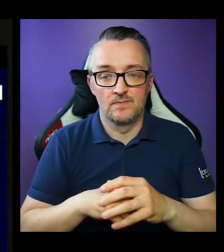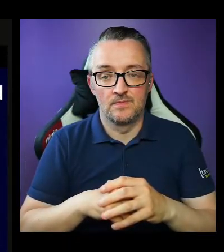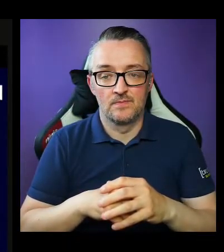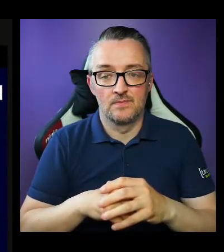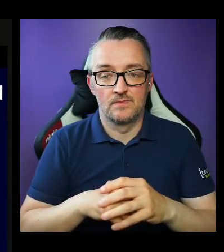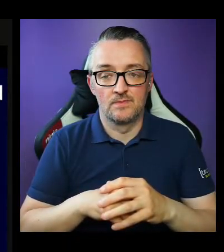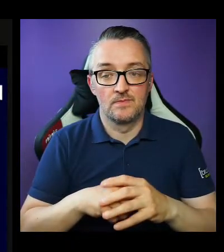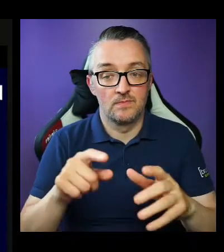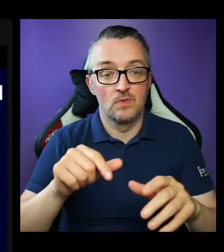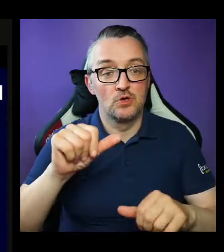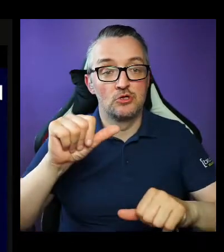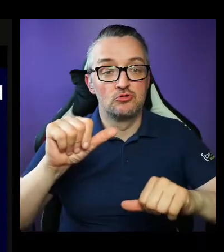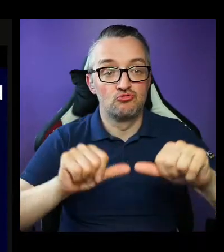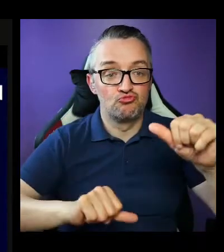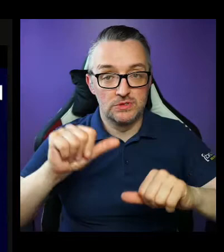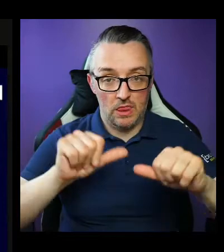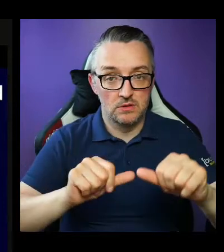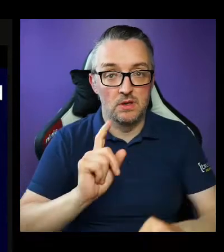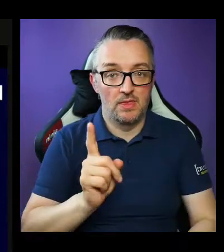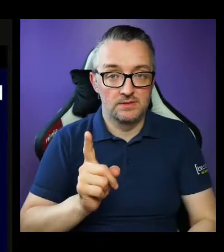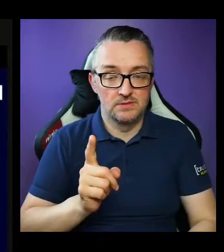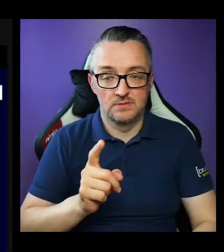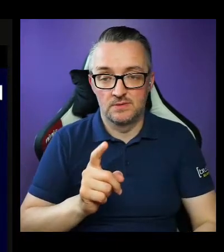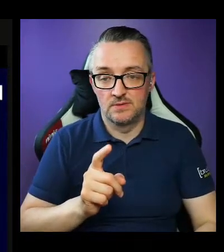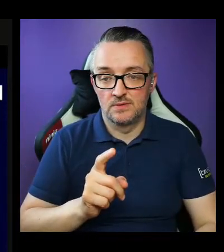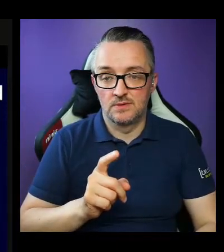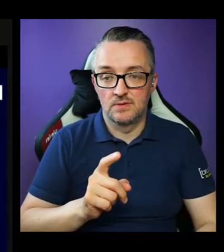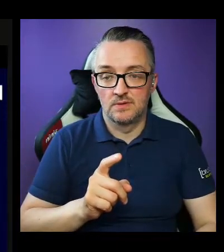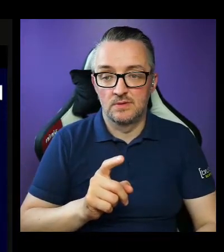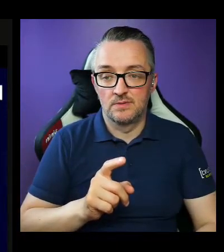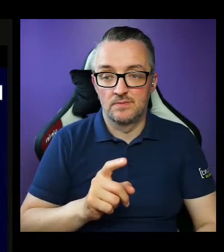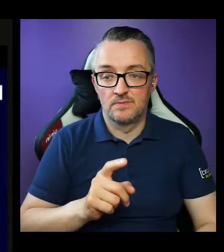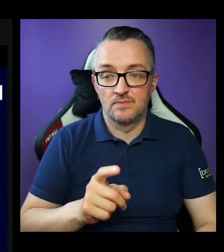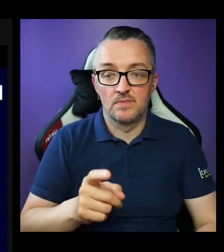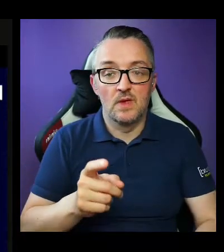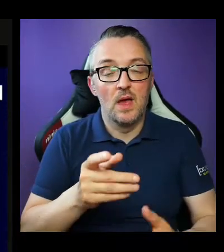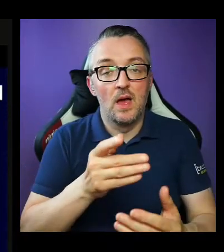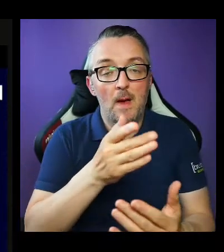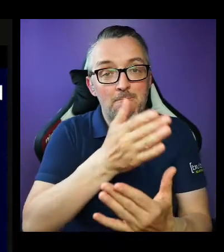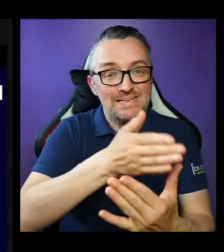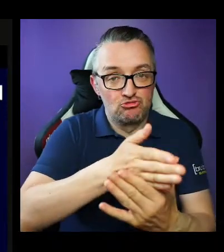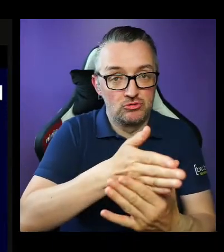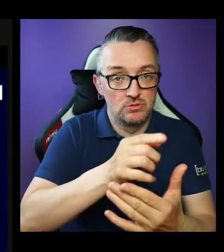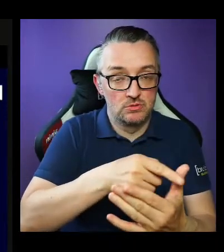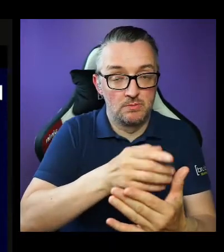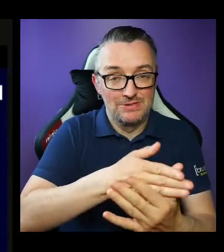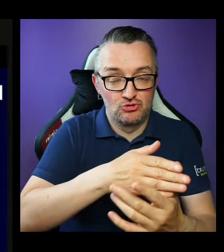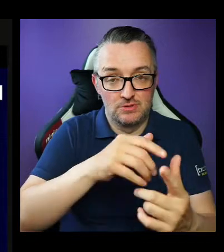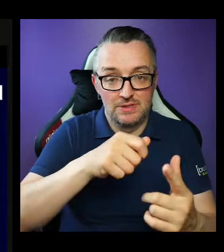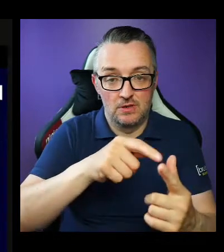So the results that we'll get are these ones, where our partition key is closed. That's